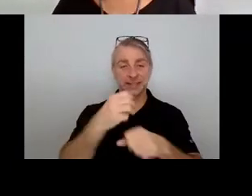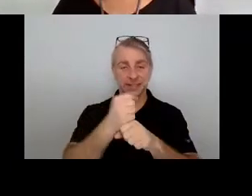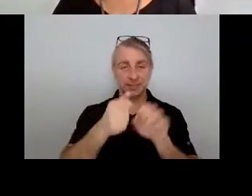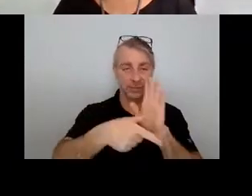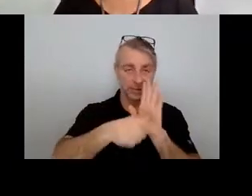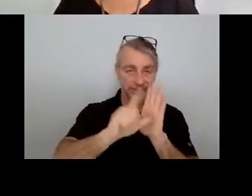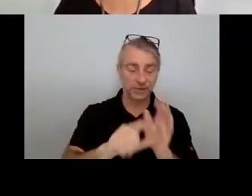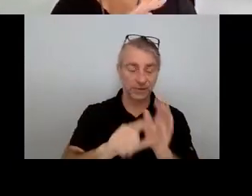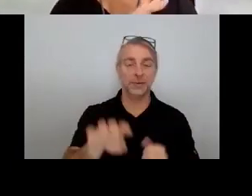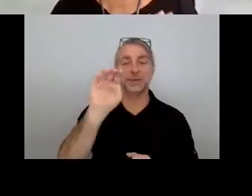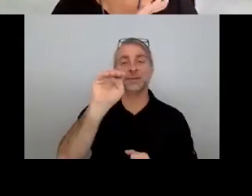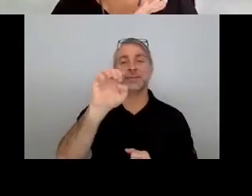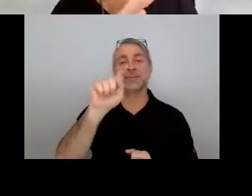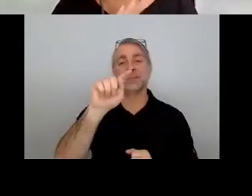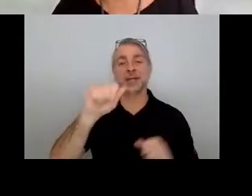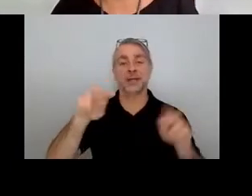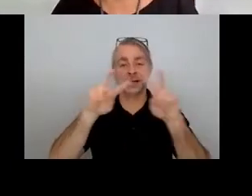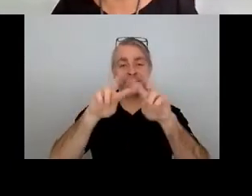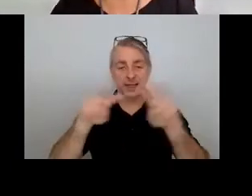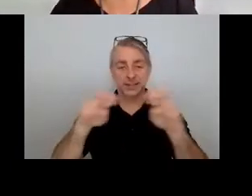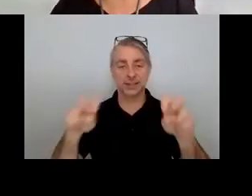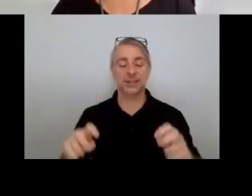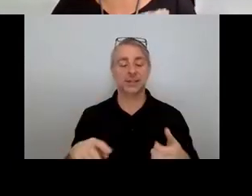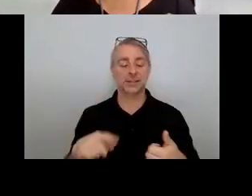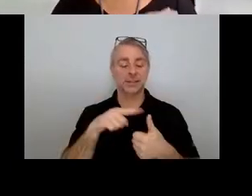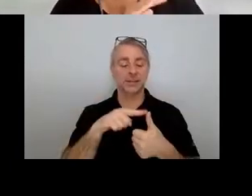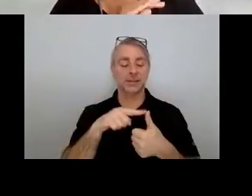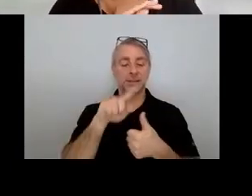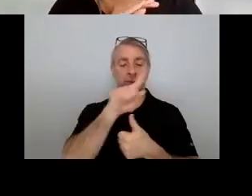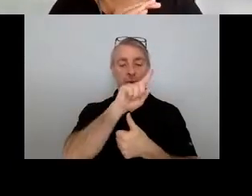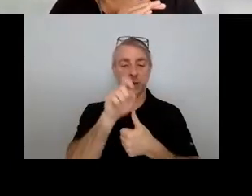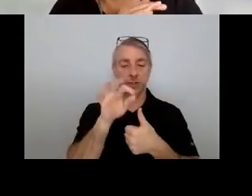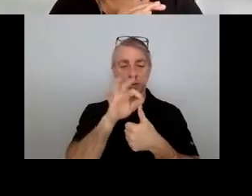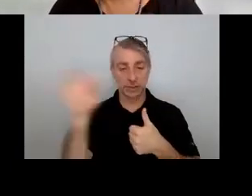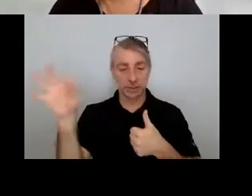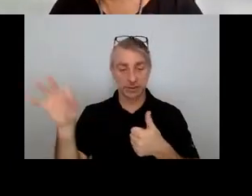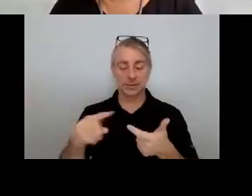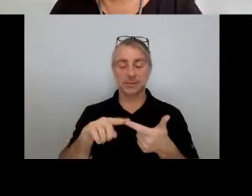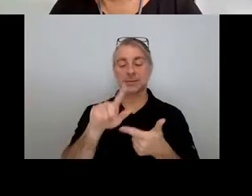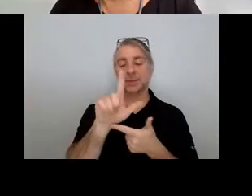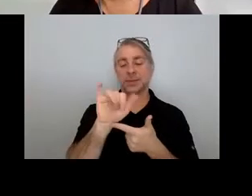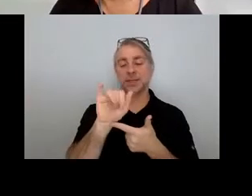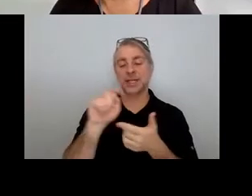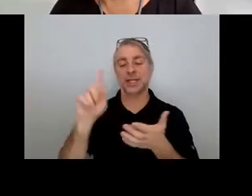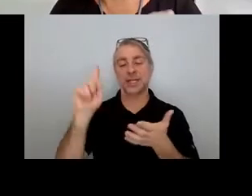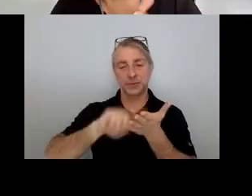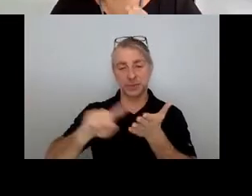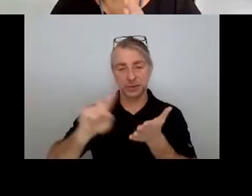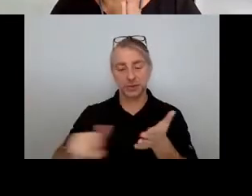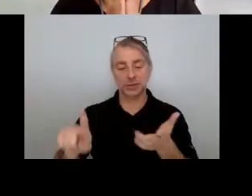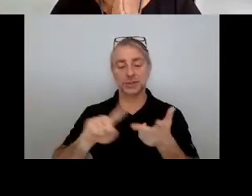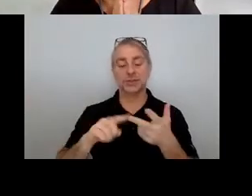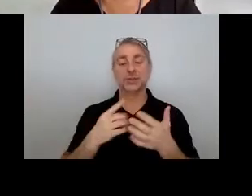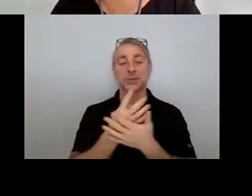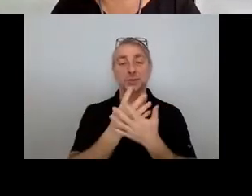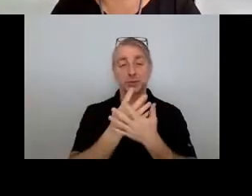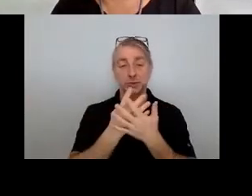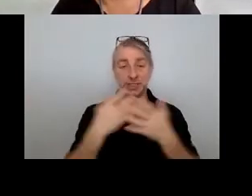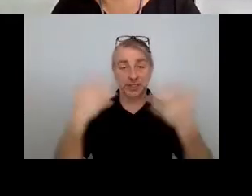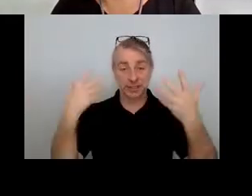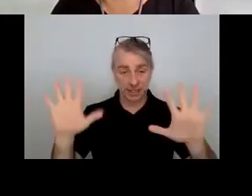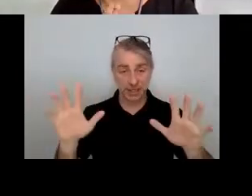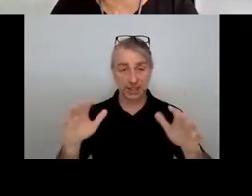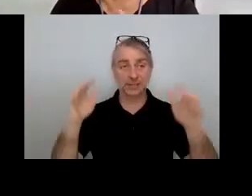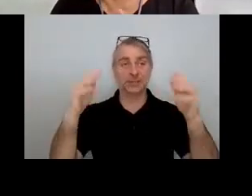our research question, we've done our literature search, we've screened our studies, and now we have this set of studies